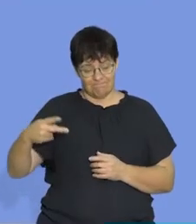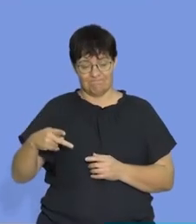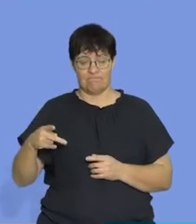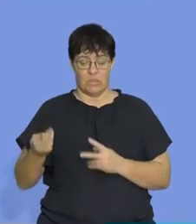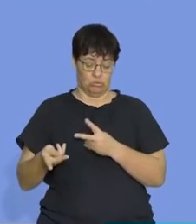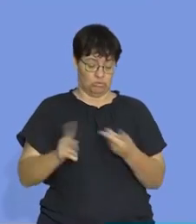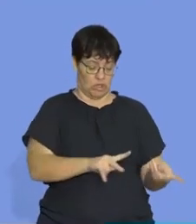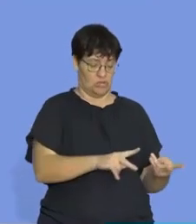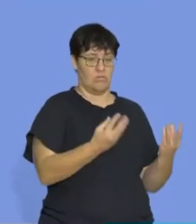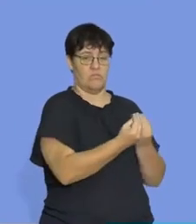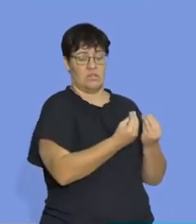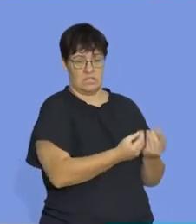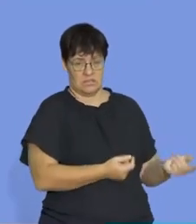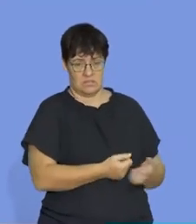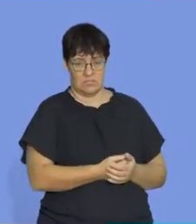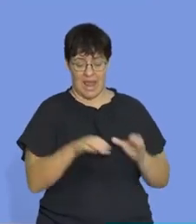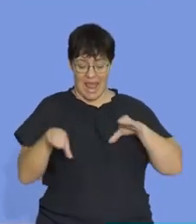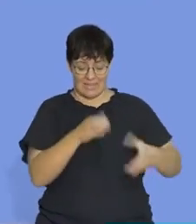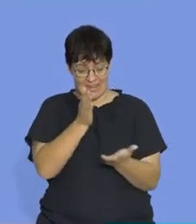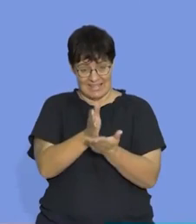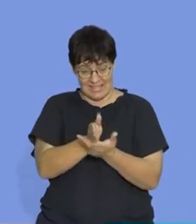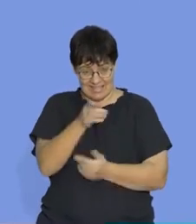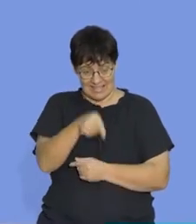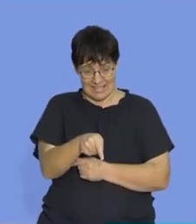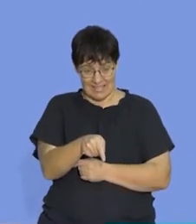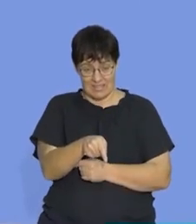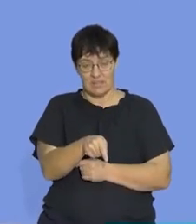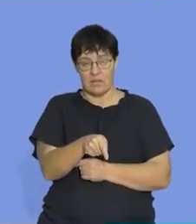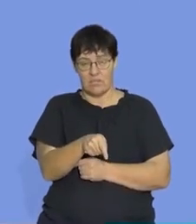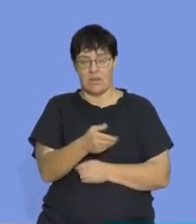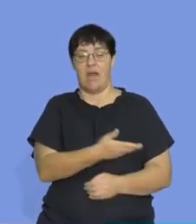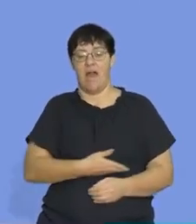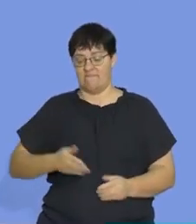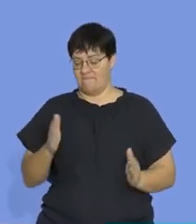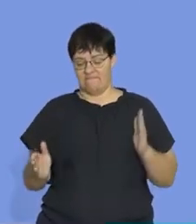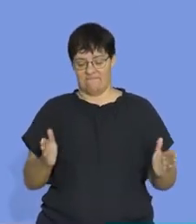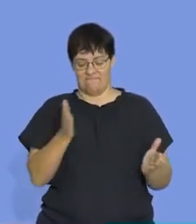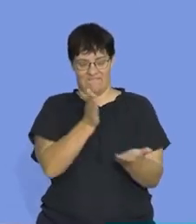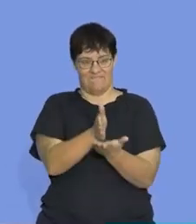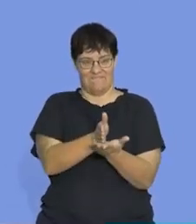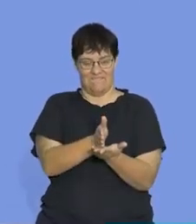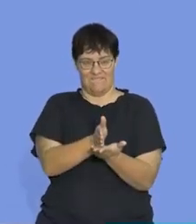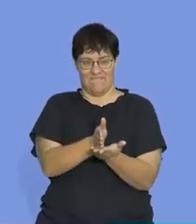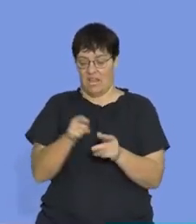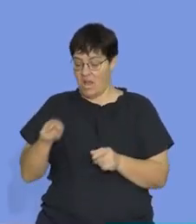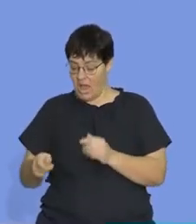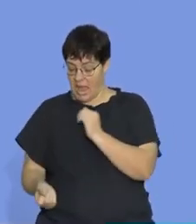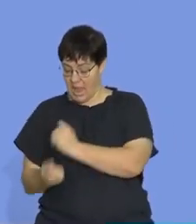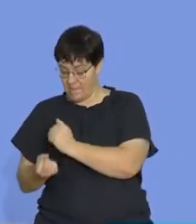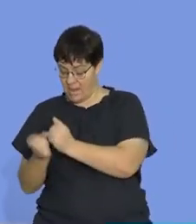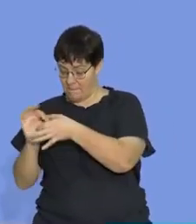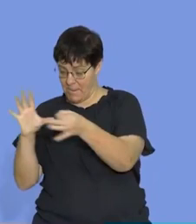refer to as the activated complex? We are in, halfway in between, the two processes of bond